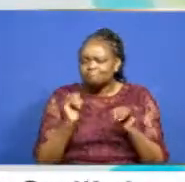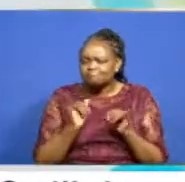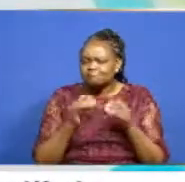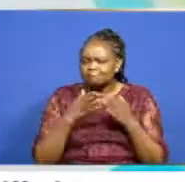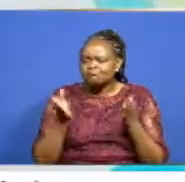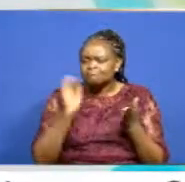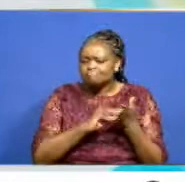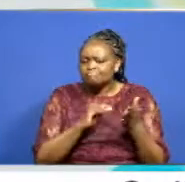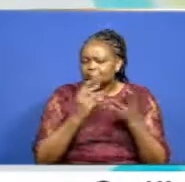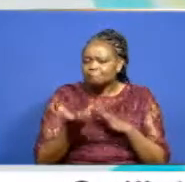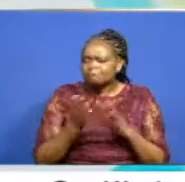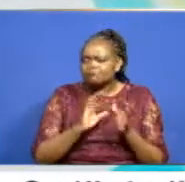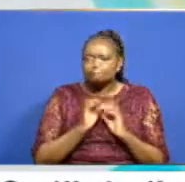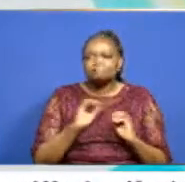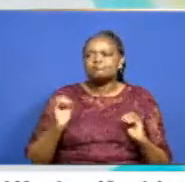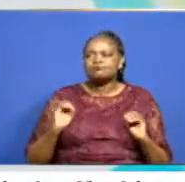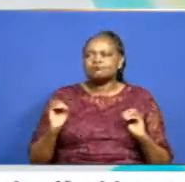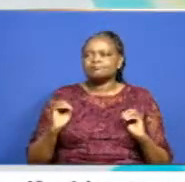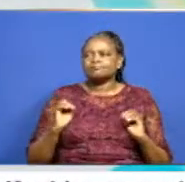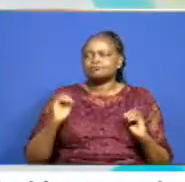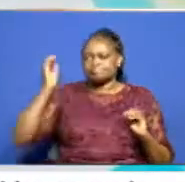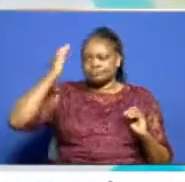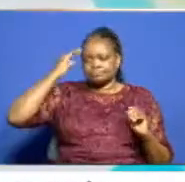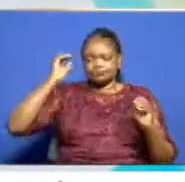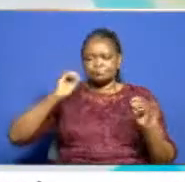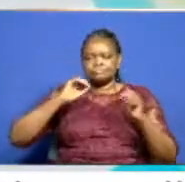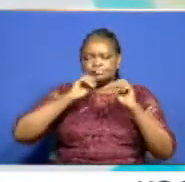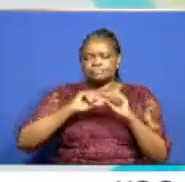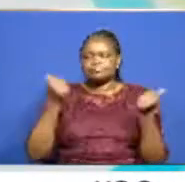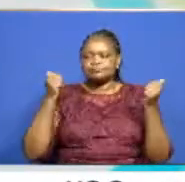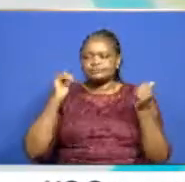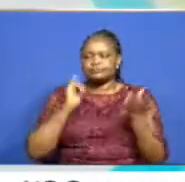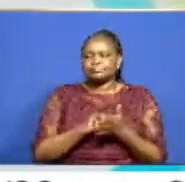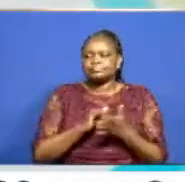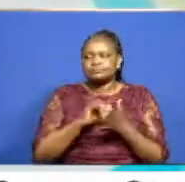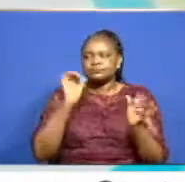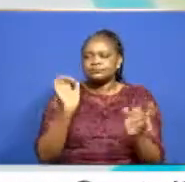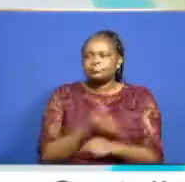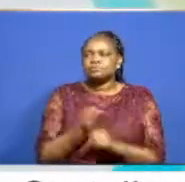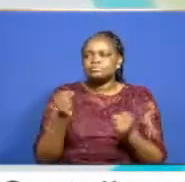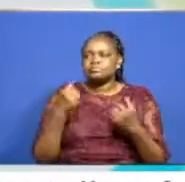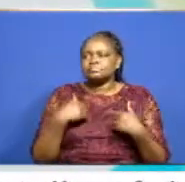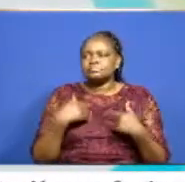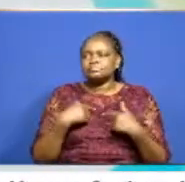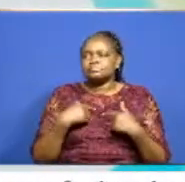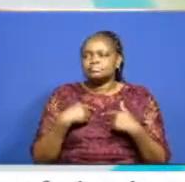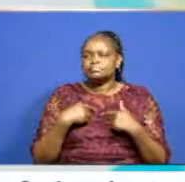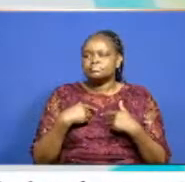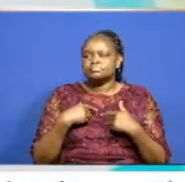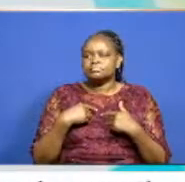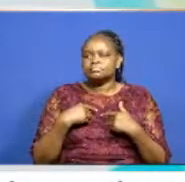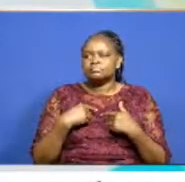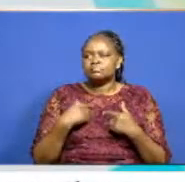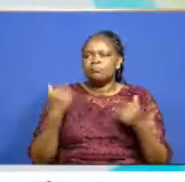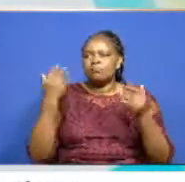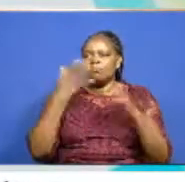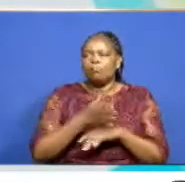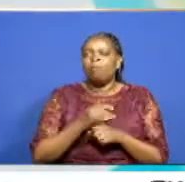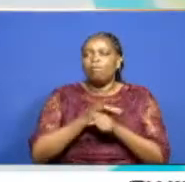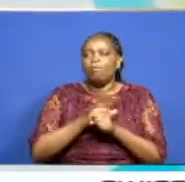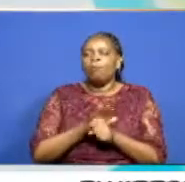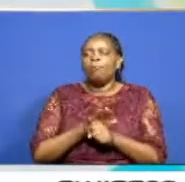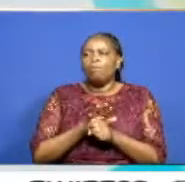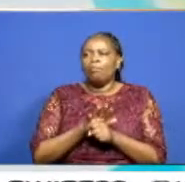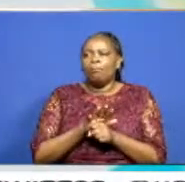to be done. We know very well that we may not be having post-COVID anytime